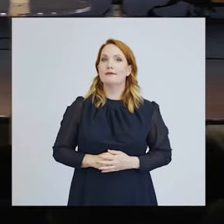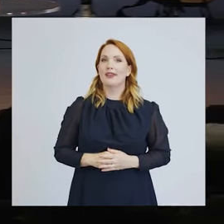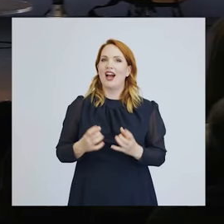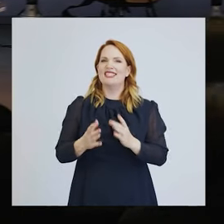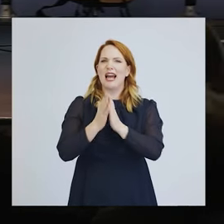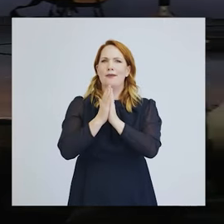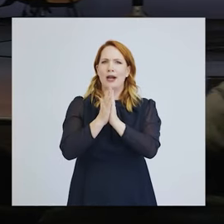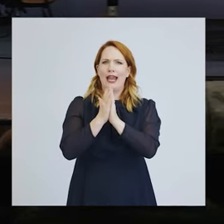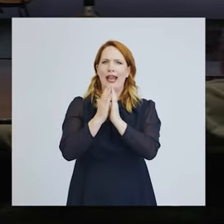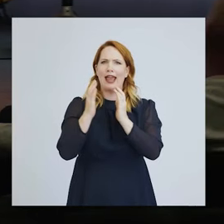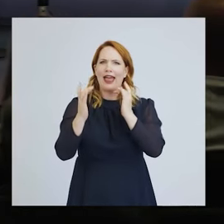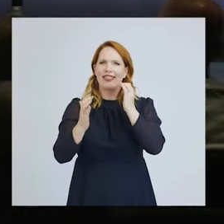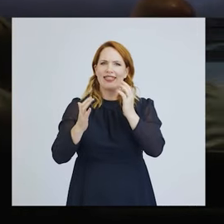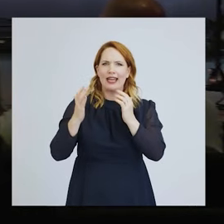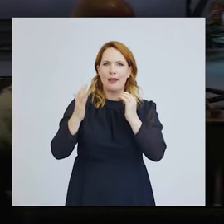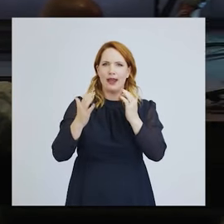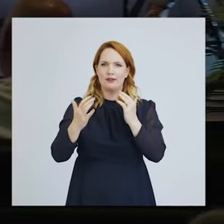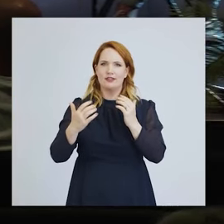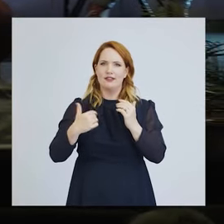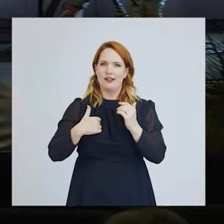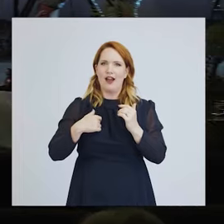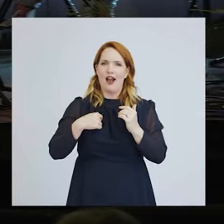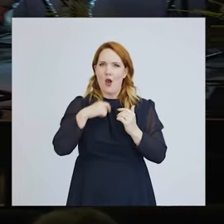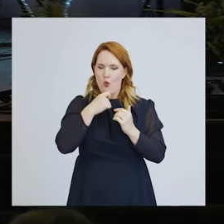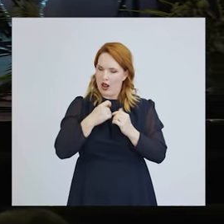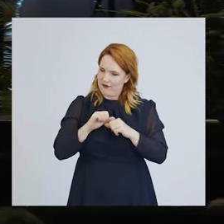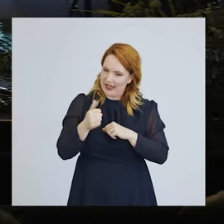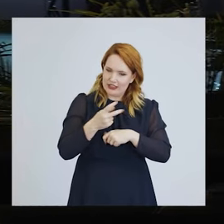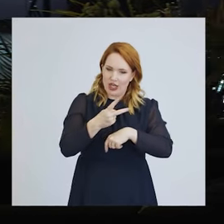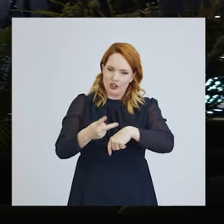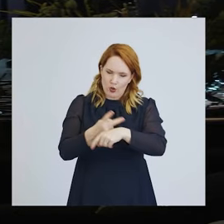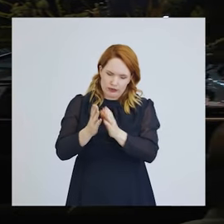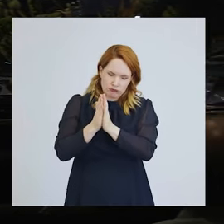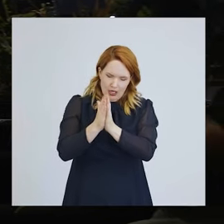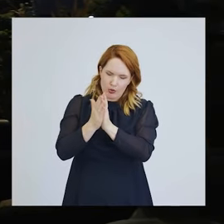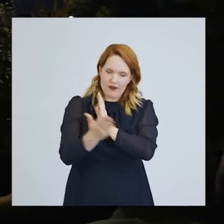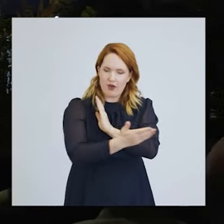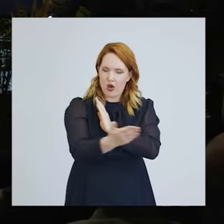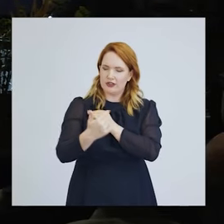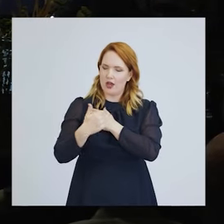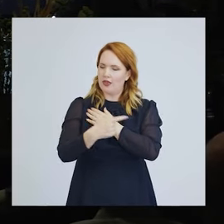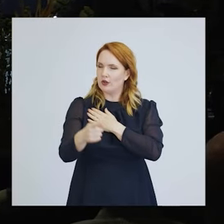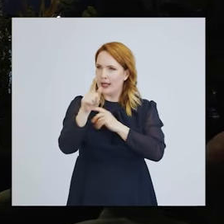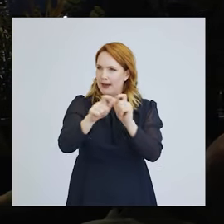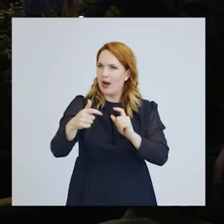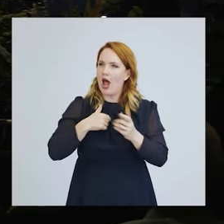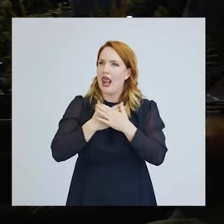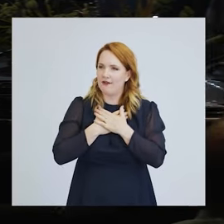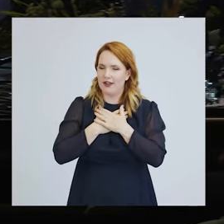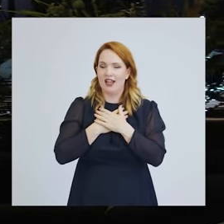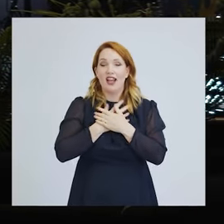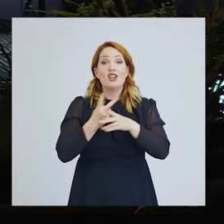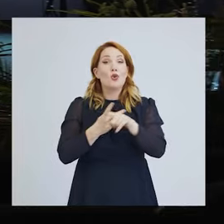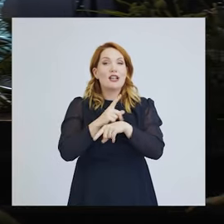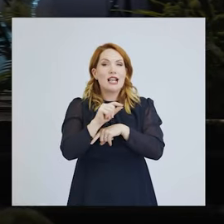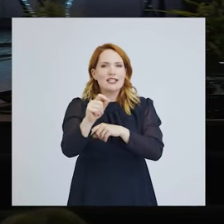I close my Bible. I start praying, thinking I will be up for the next 2 hours praying and interceding